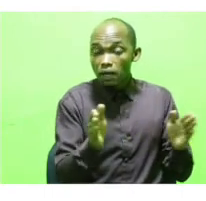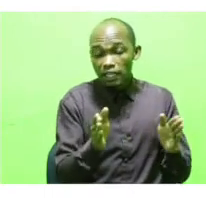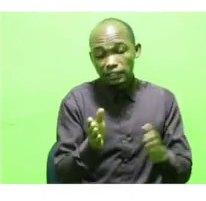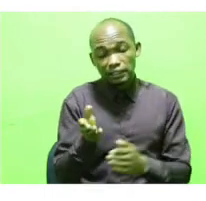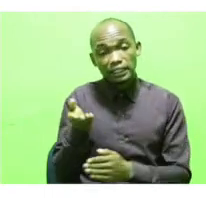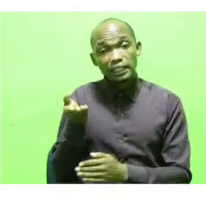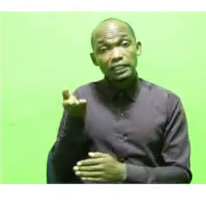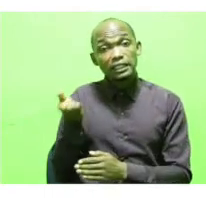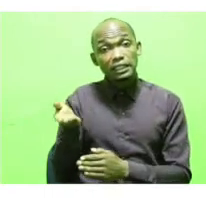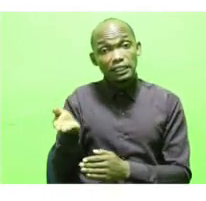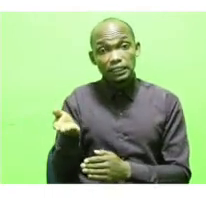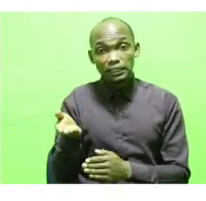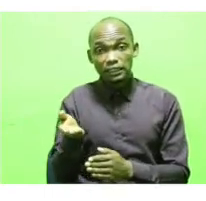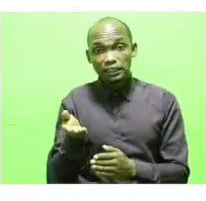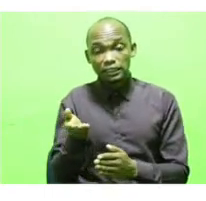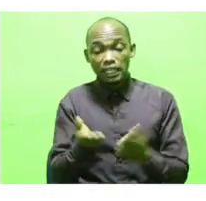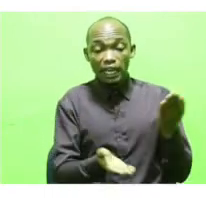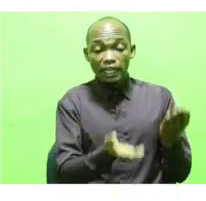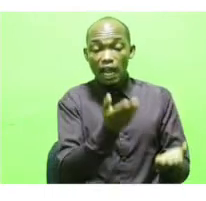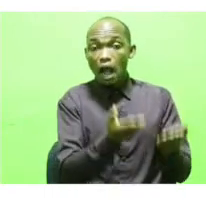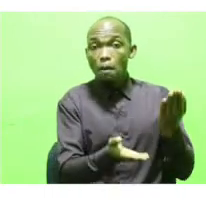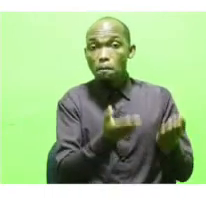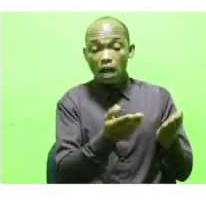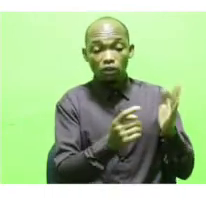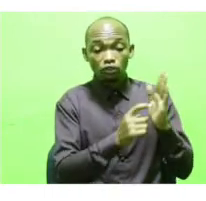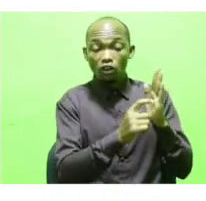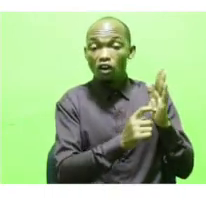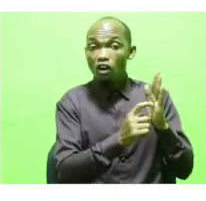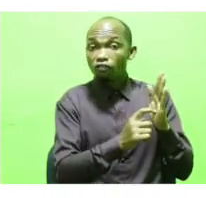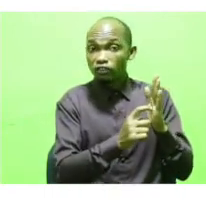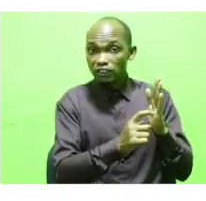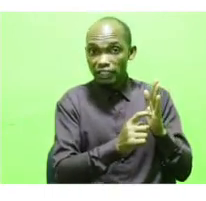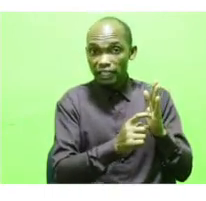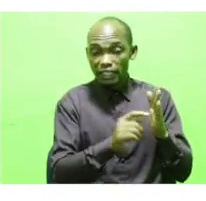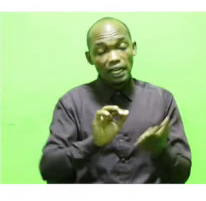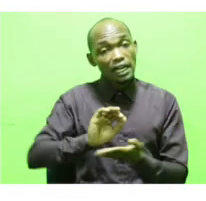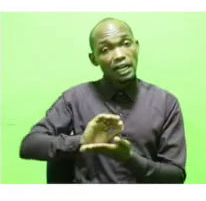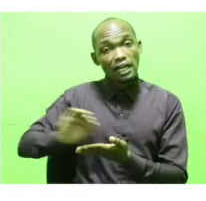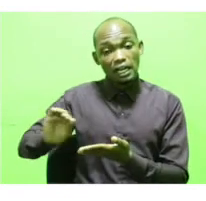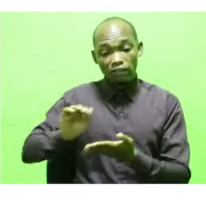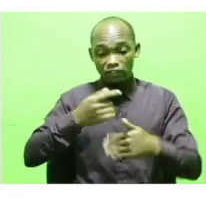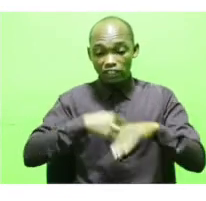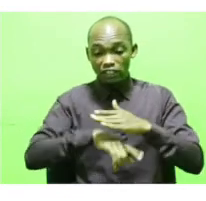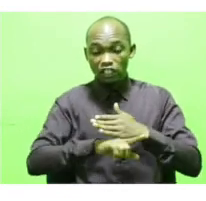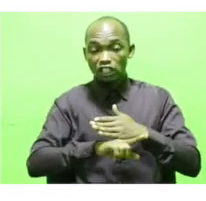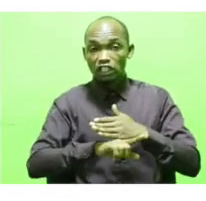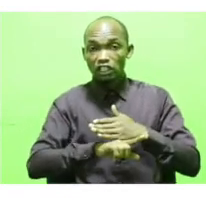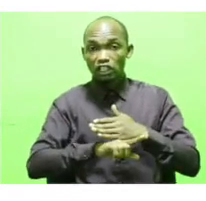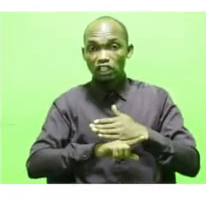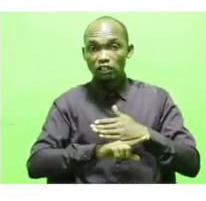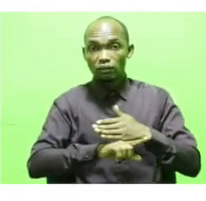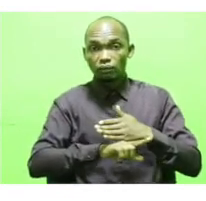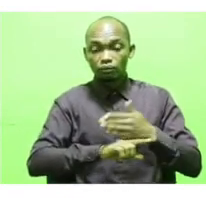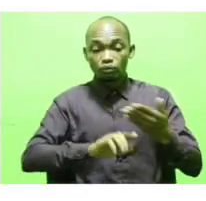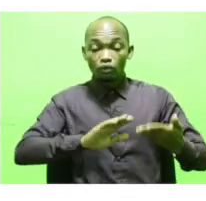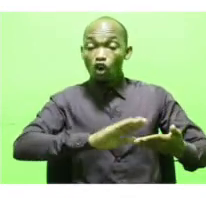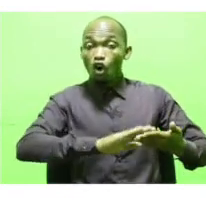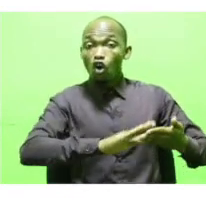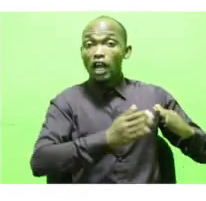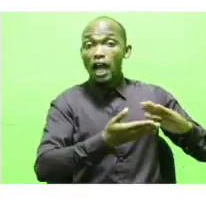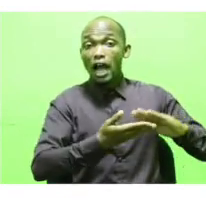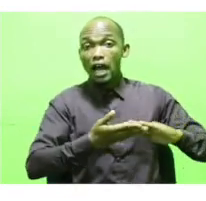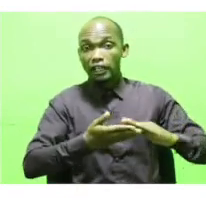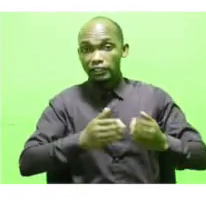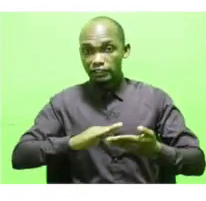end there would not be any amount or any cells left in the organism. For instance,